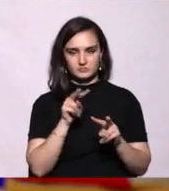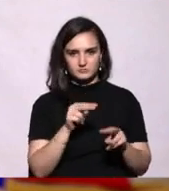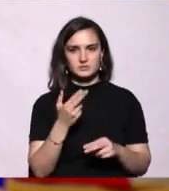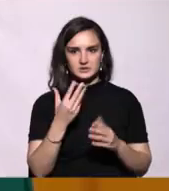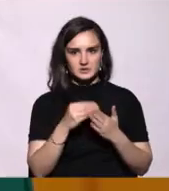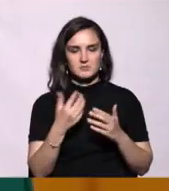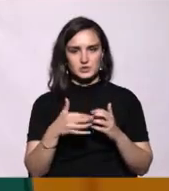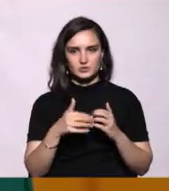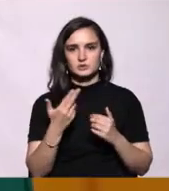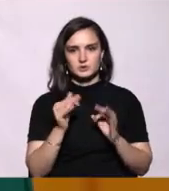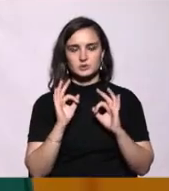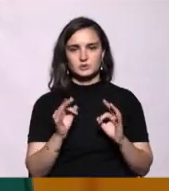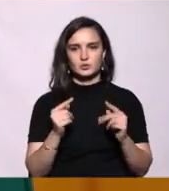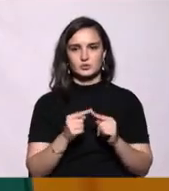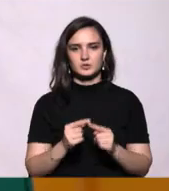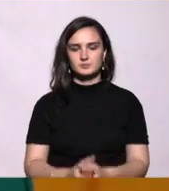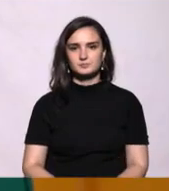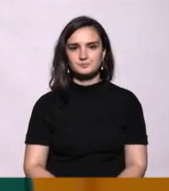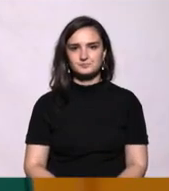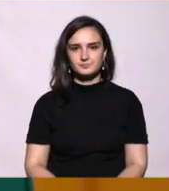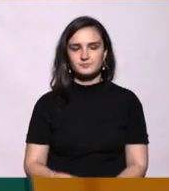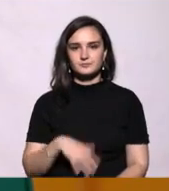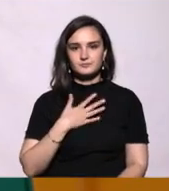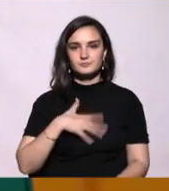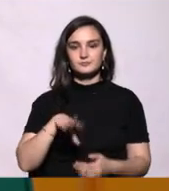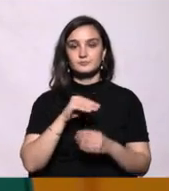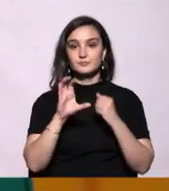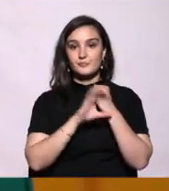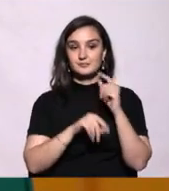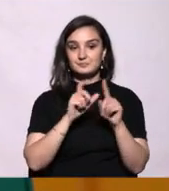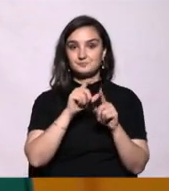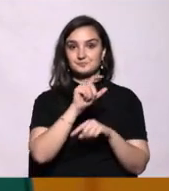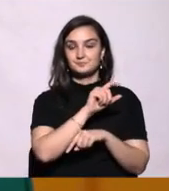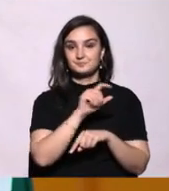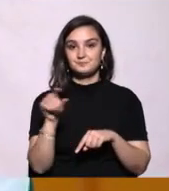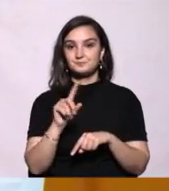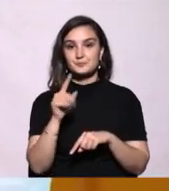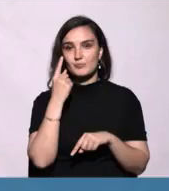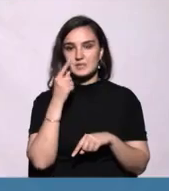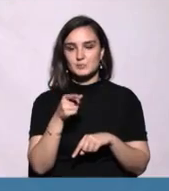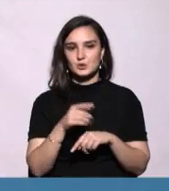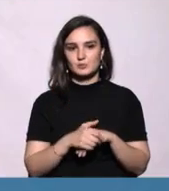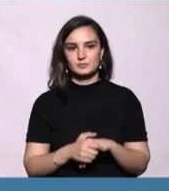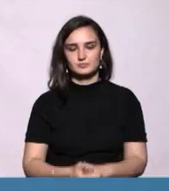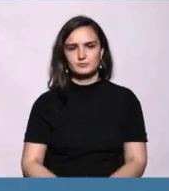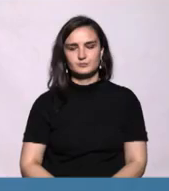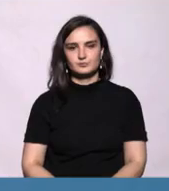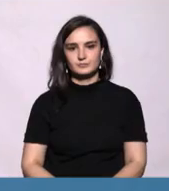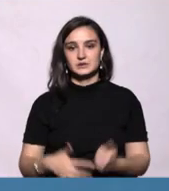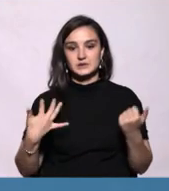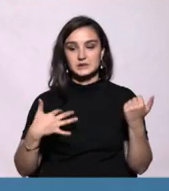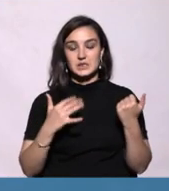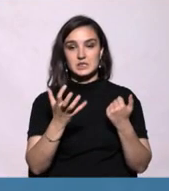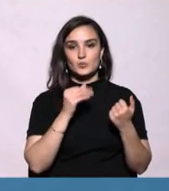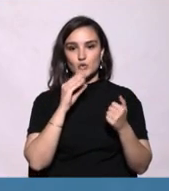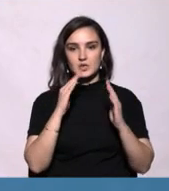Exactly, Zach. Well done. And, we have the last sentence here. What do you think? Tom takes the guitar when he